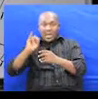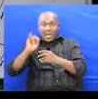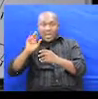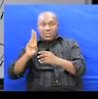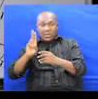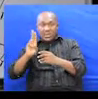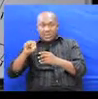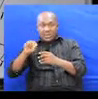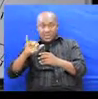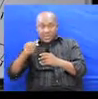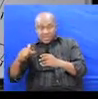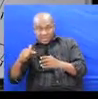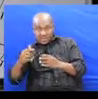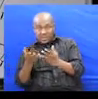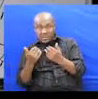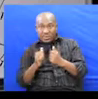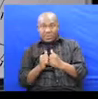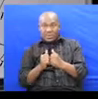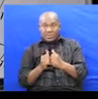will be